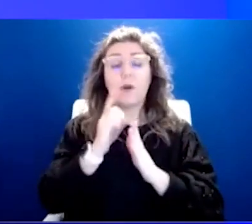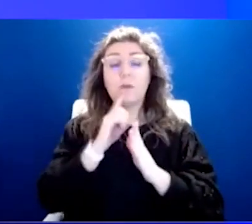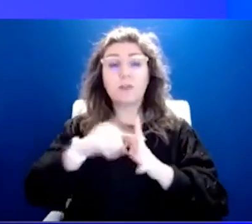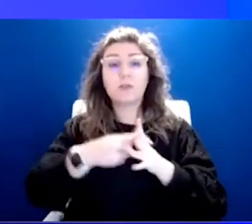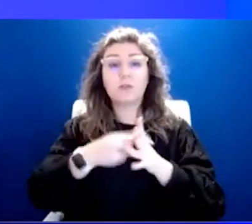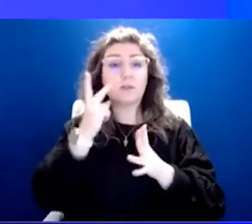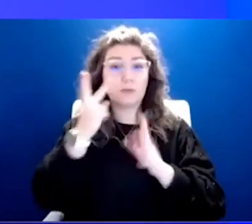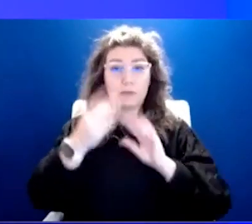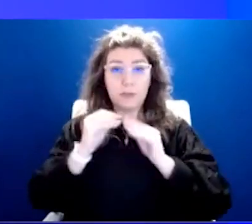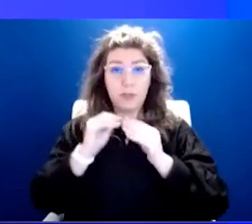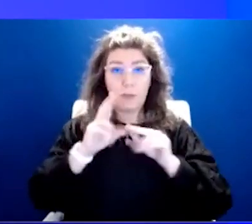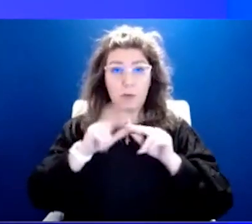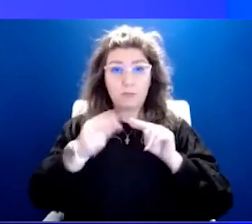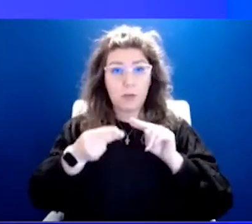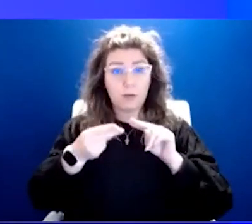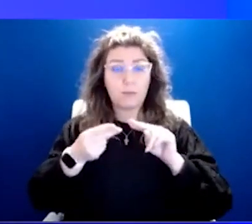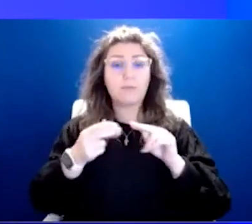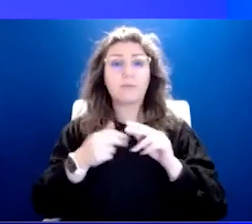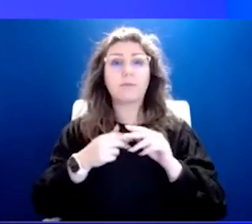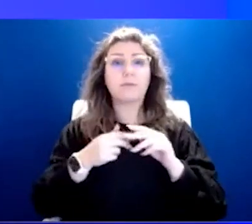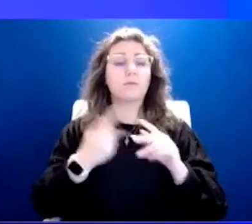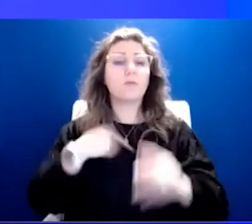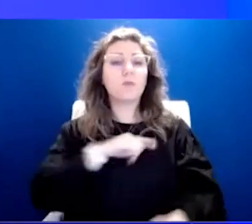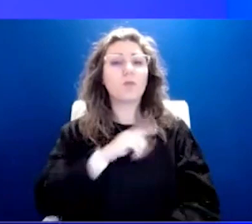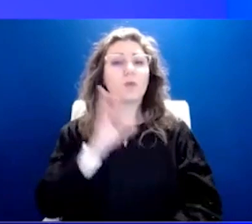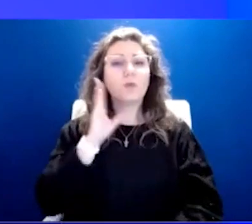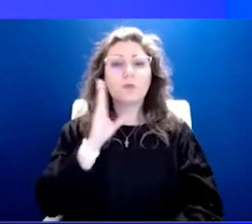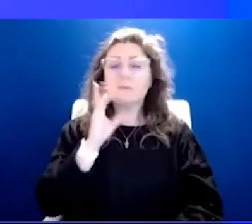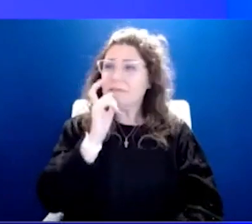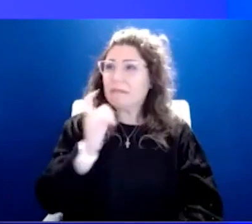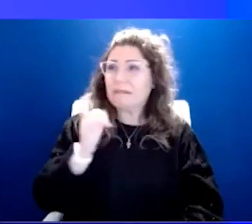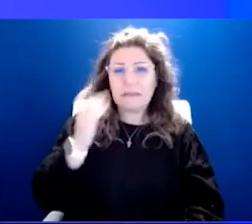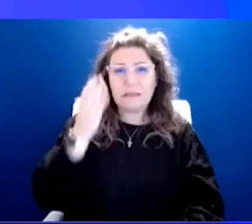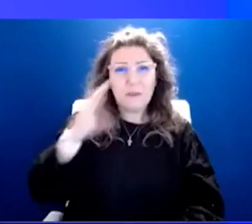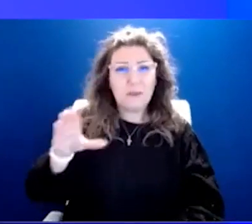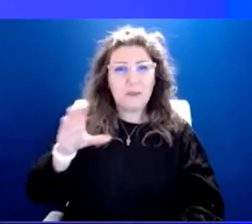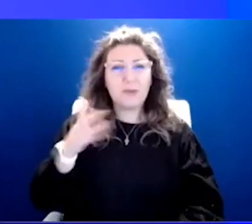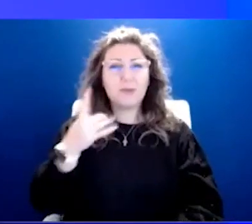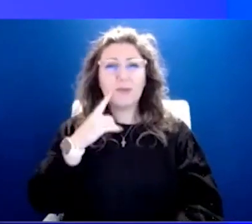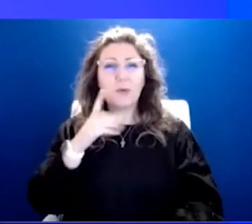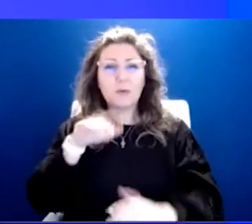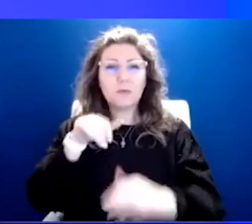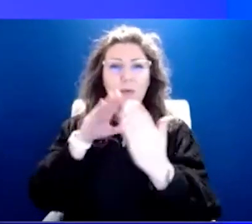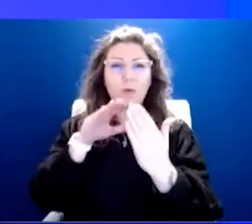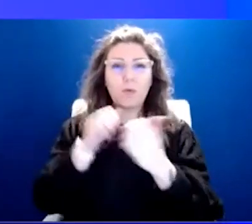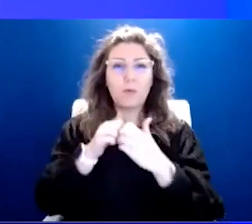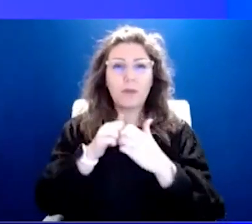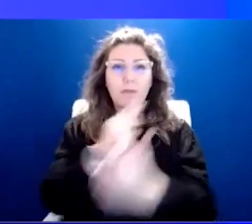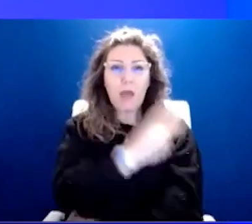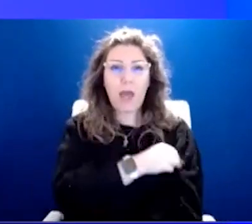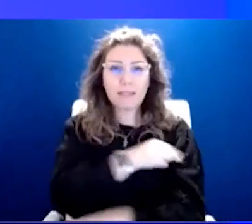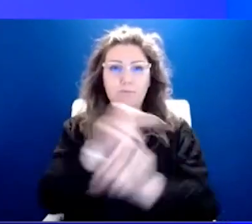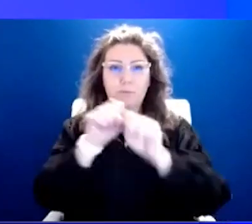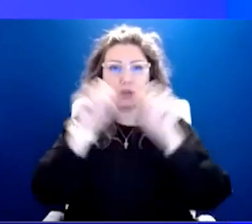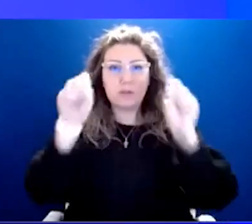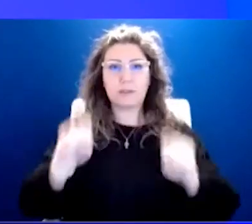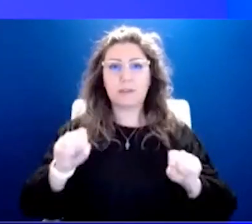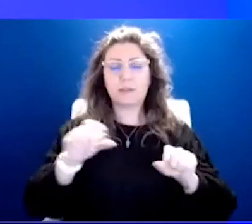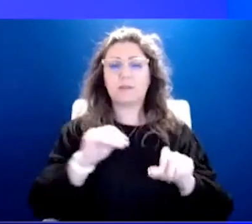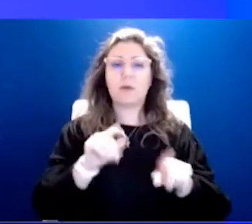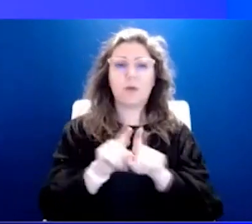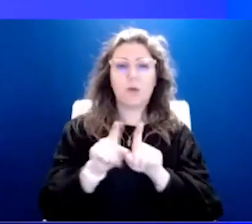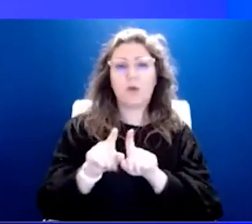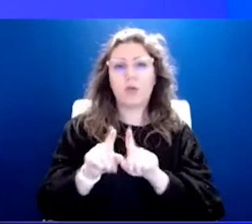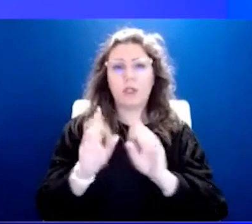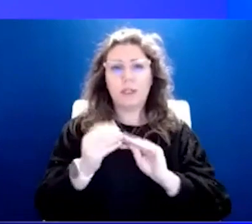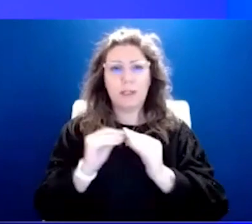down, we don't yet know what we're going to be facing in terms of the hospital systems and our the number of people that